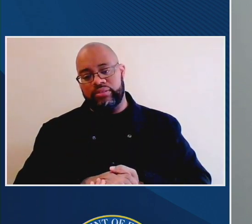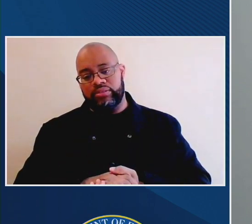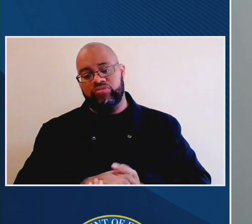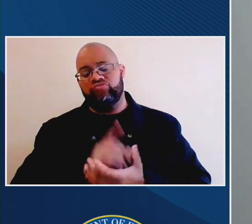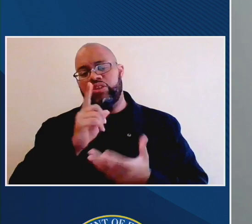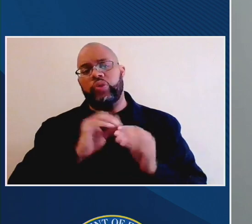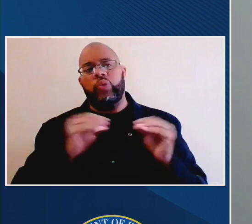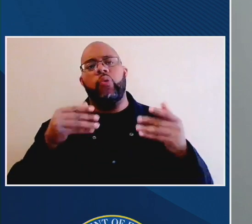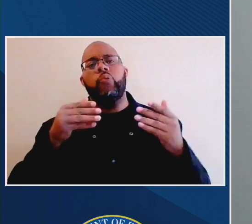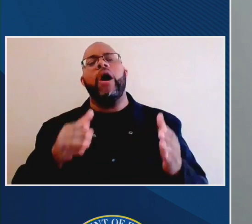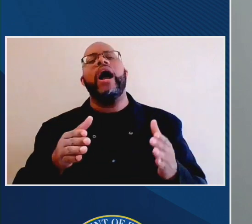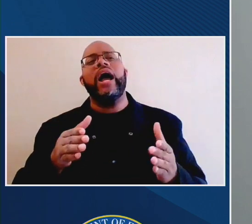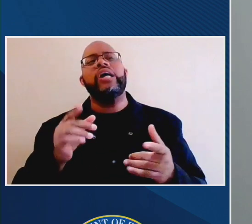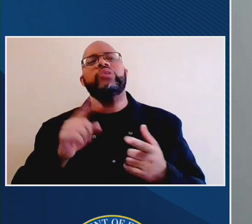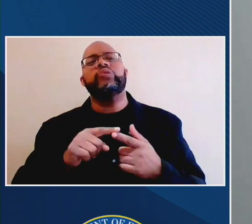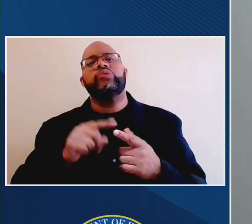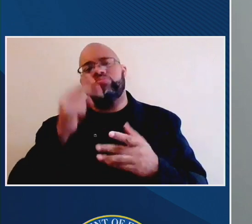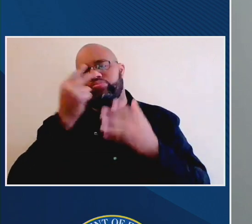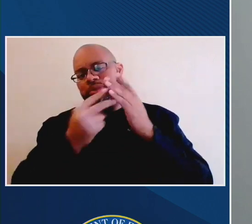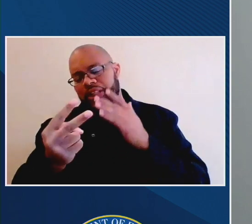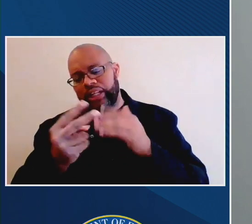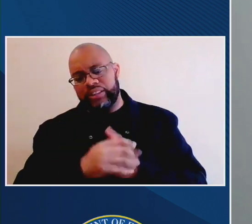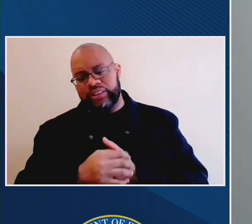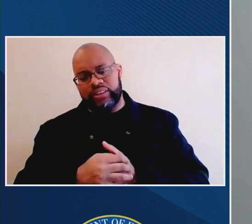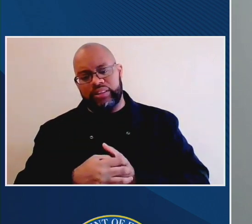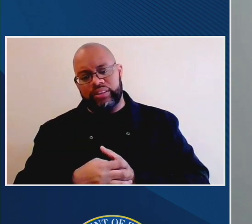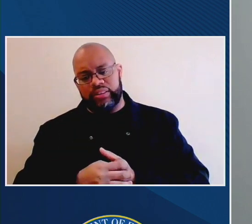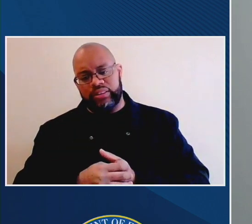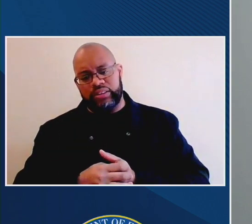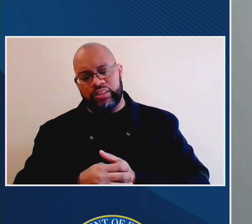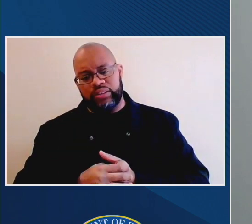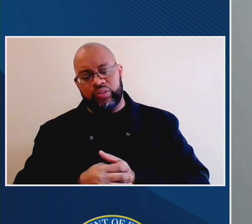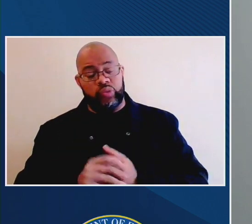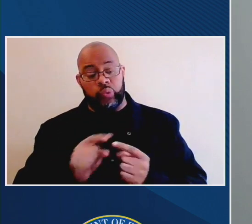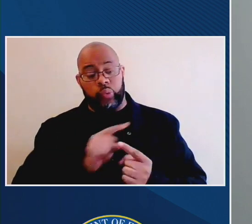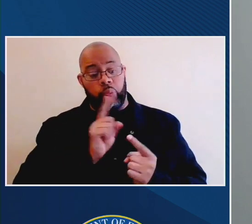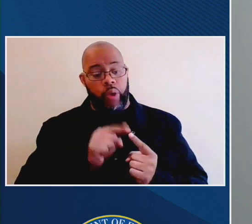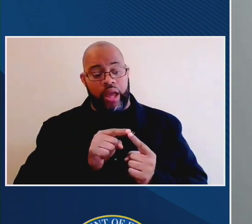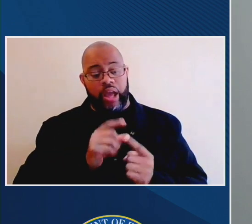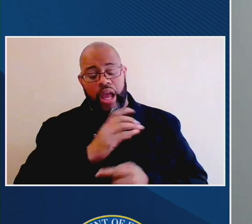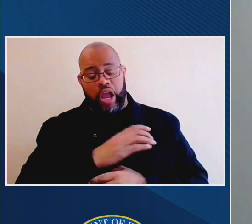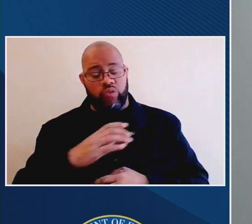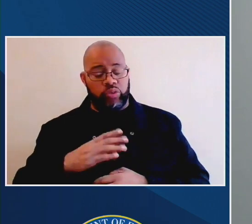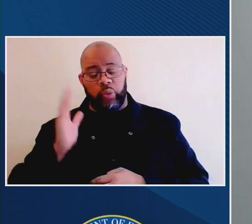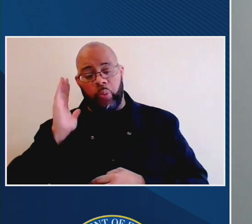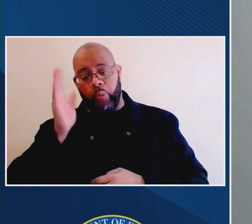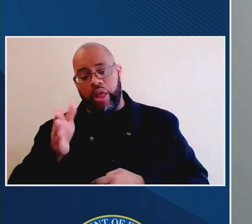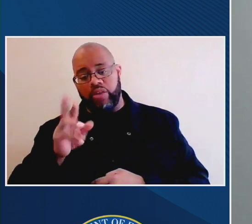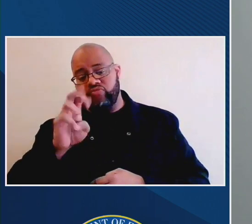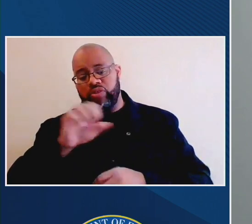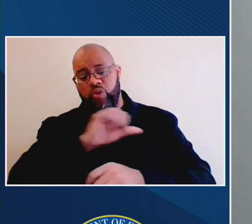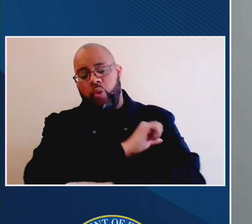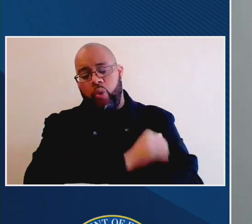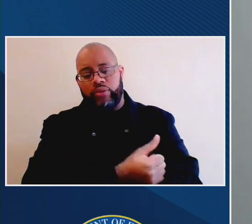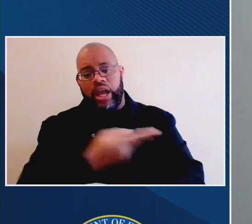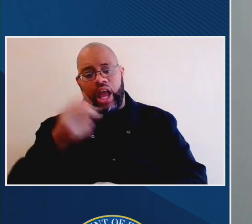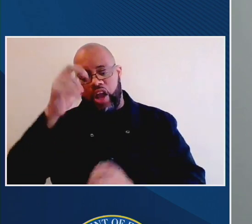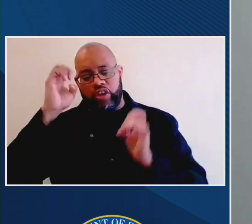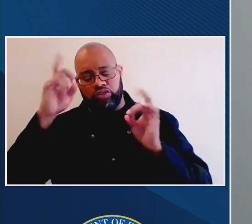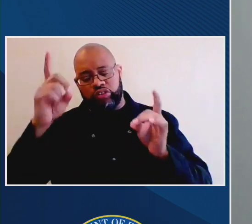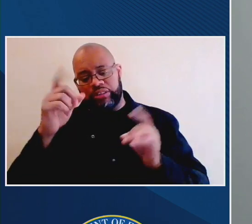members, and helping them achieve success. So I would be supportive of the administration's proposal, and happy